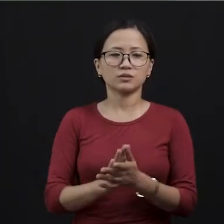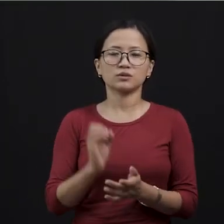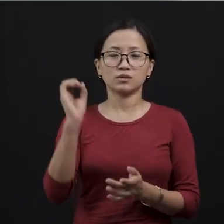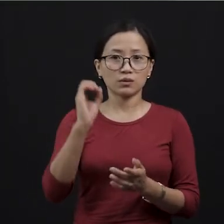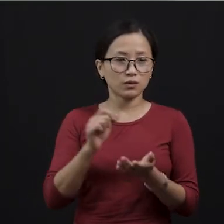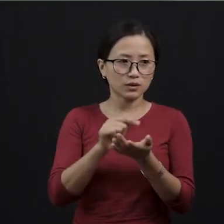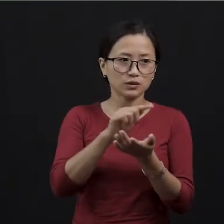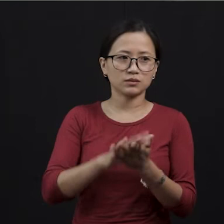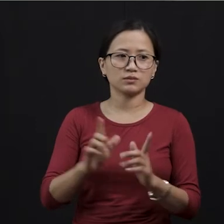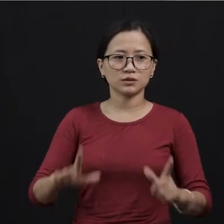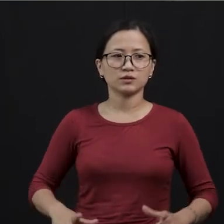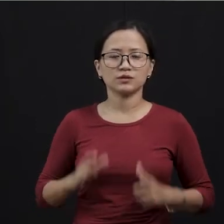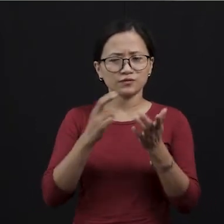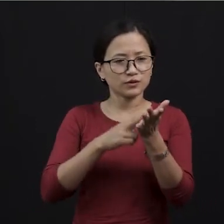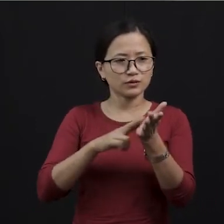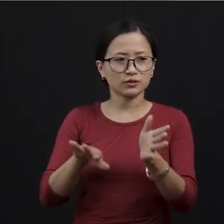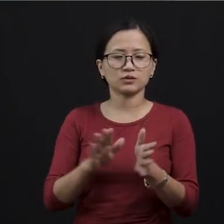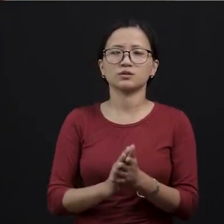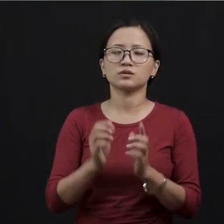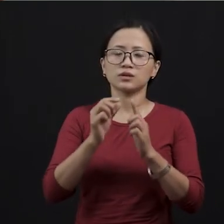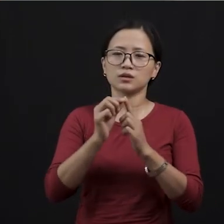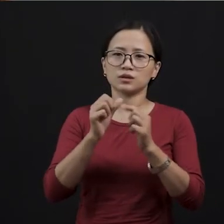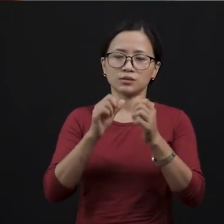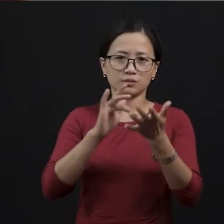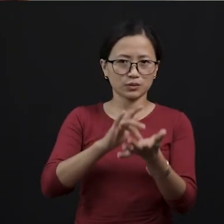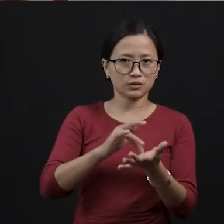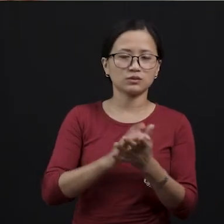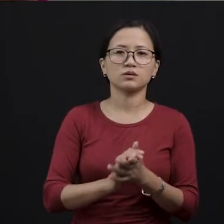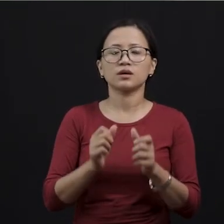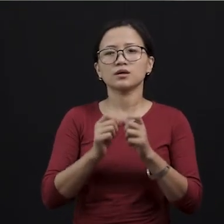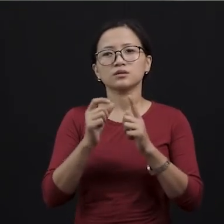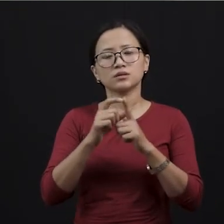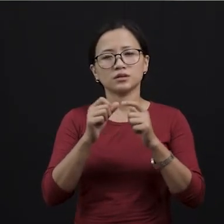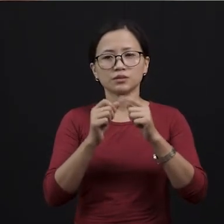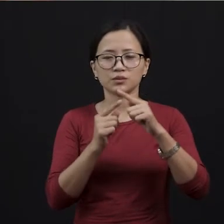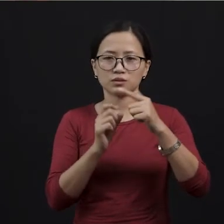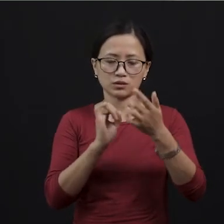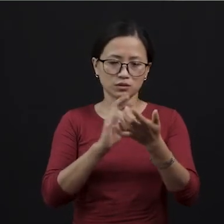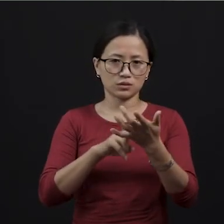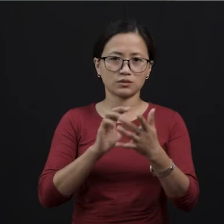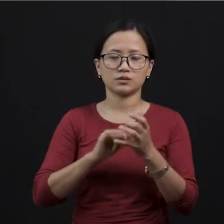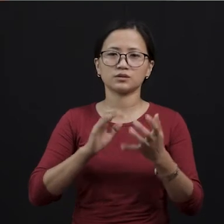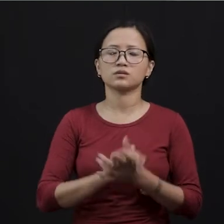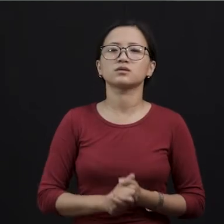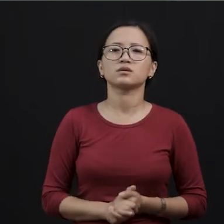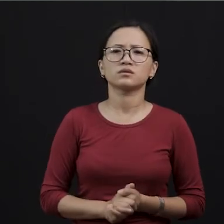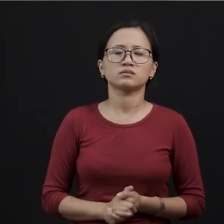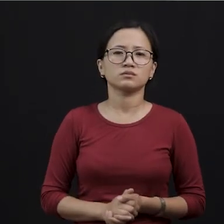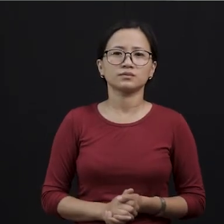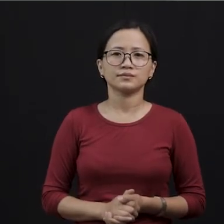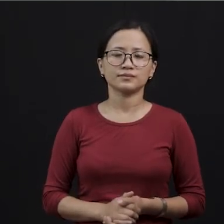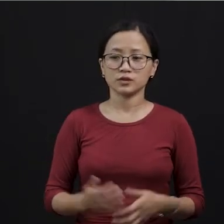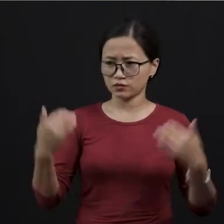place is called adaptation. So that is why birds have wings, yes, so that they can fly in the air. We don't have